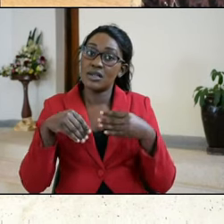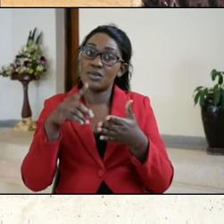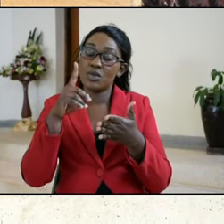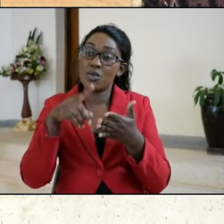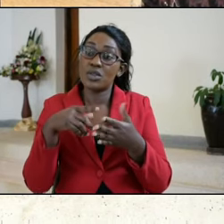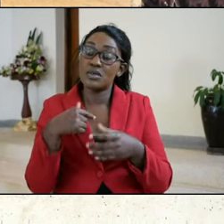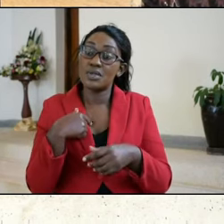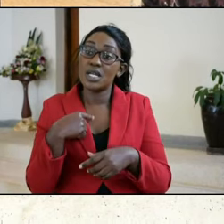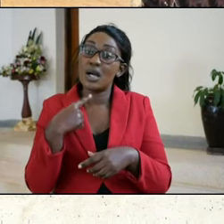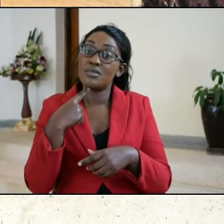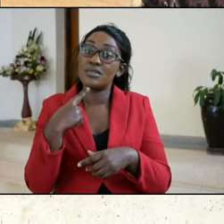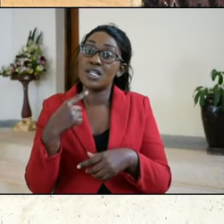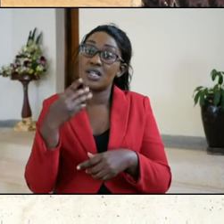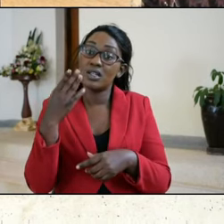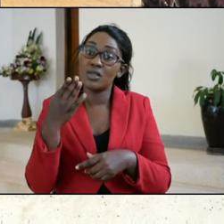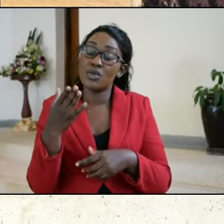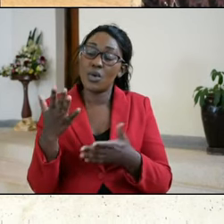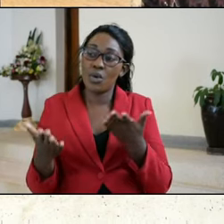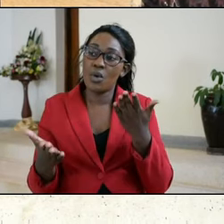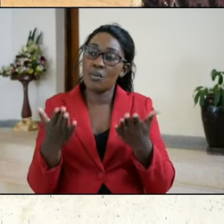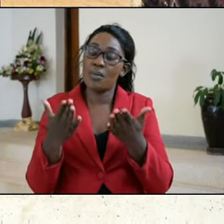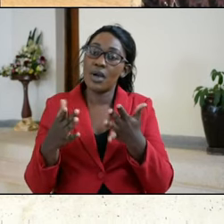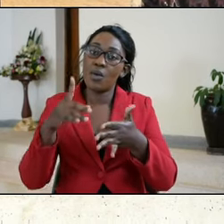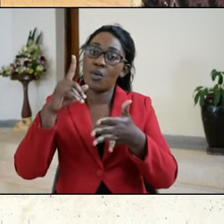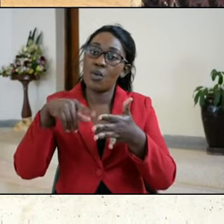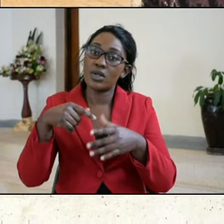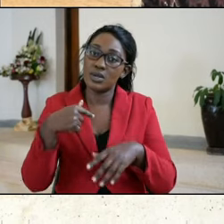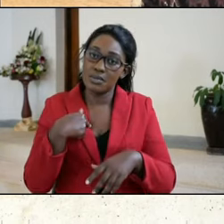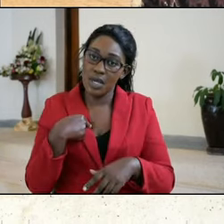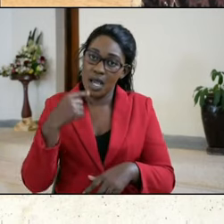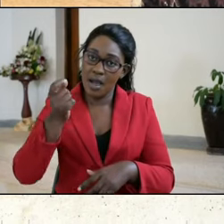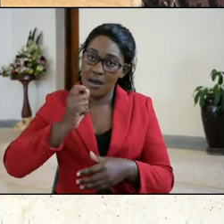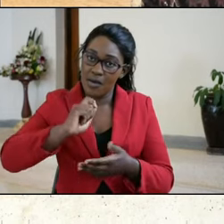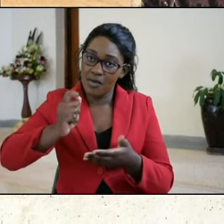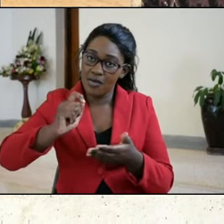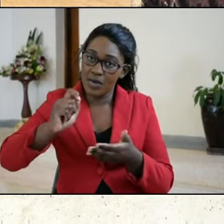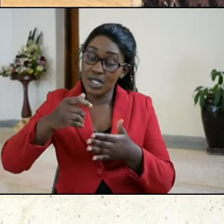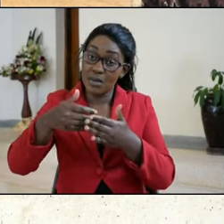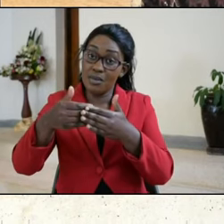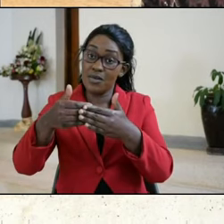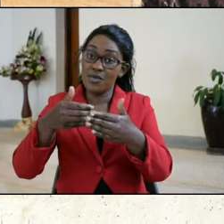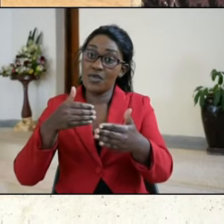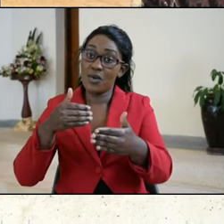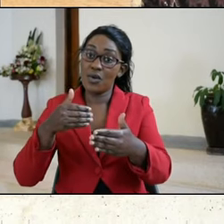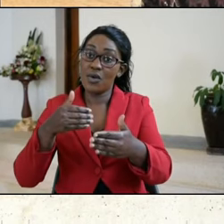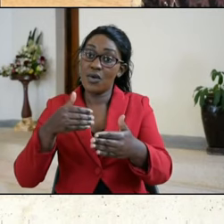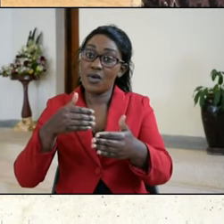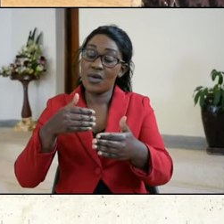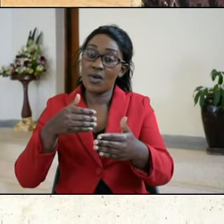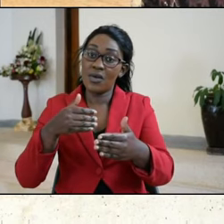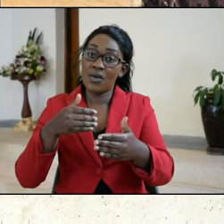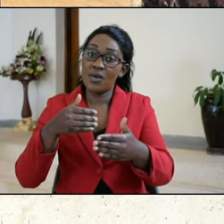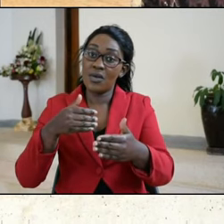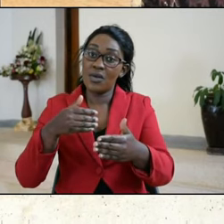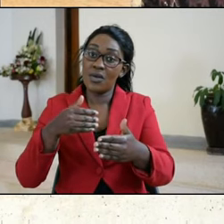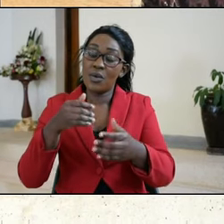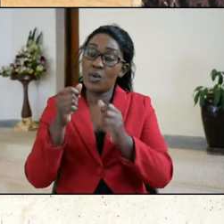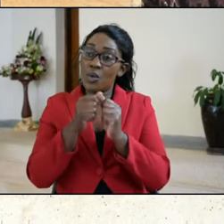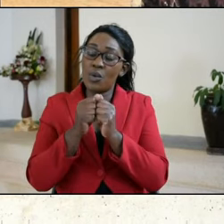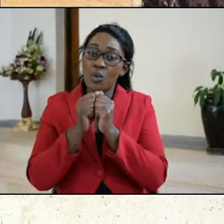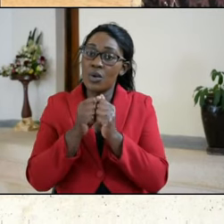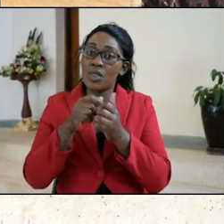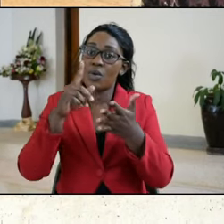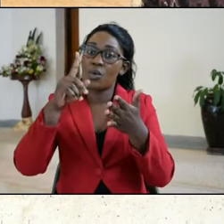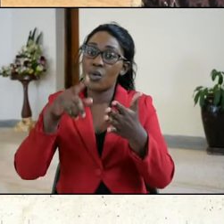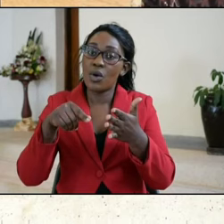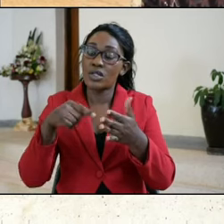then compare what was written before with what I'm telling you. And that is why he tells them, build your faith based on what you